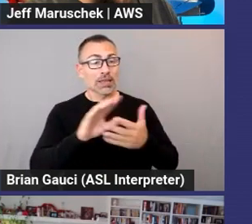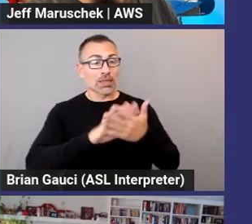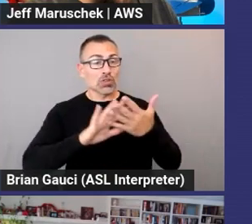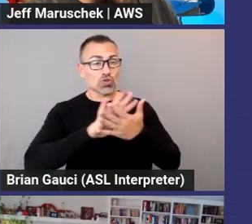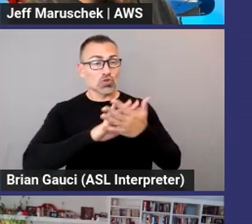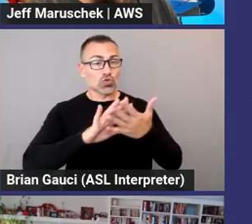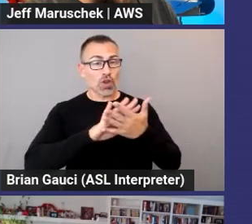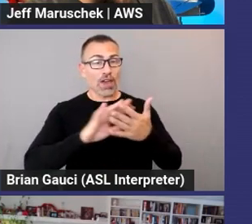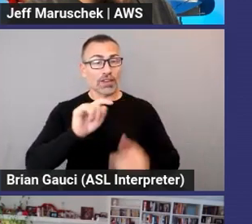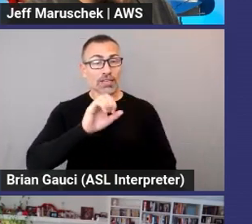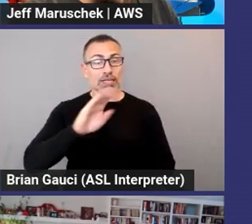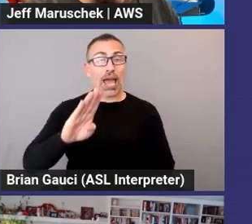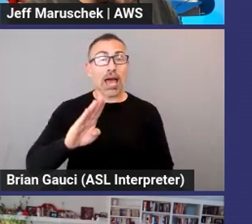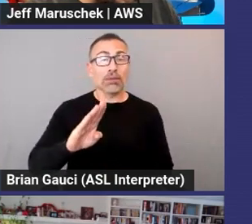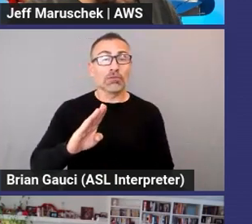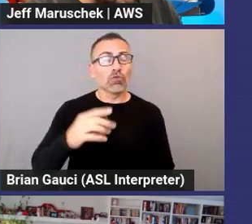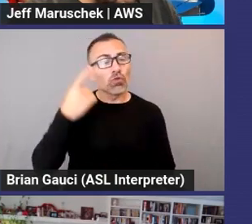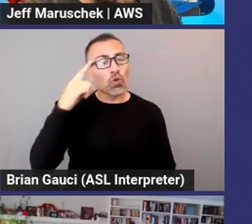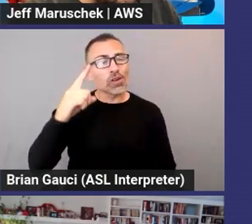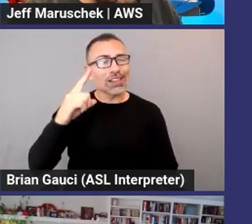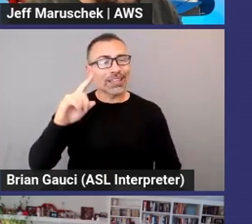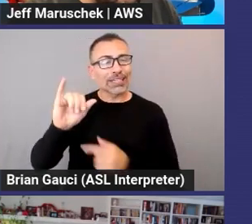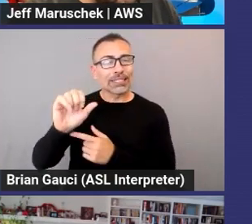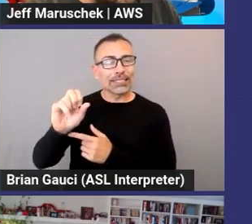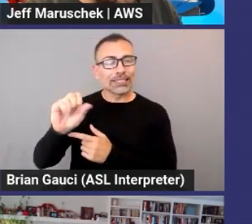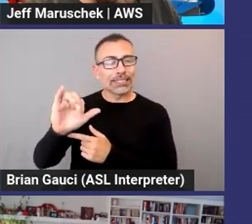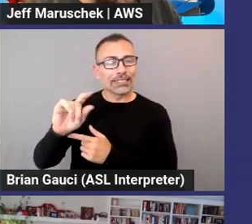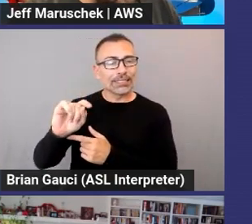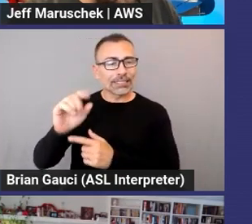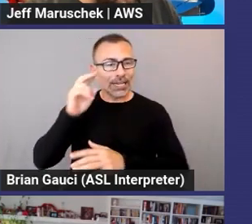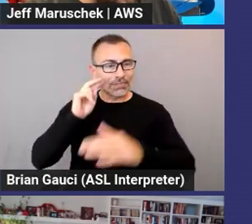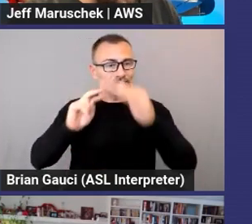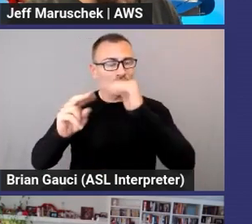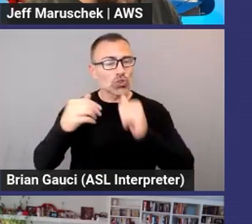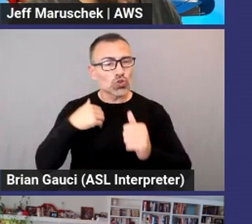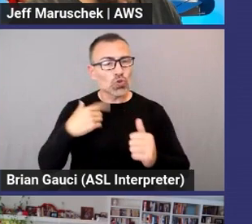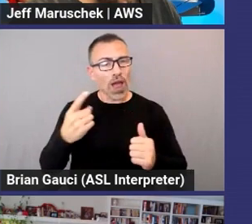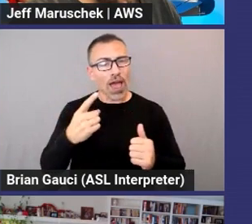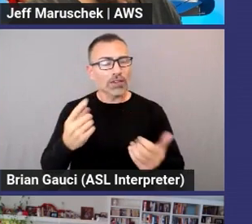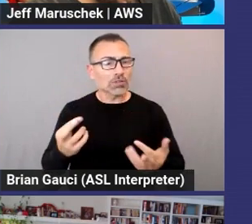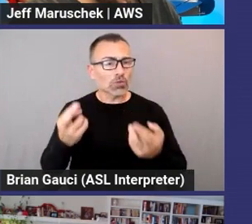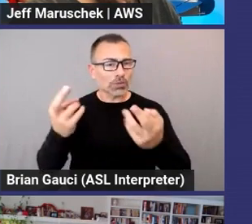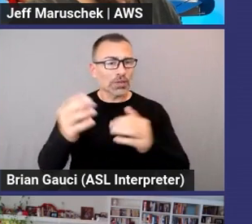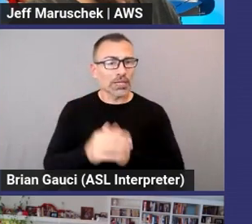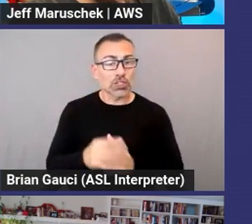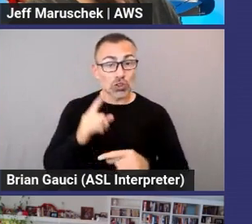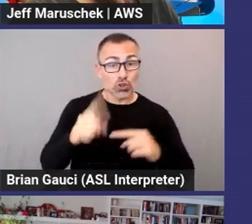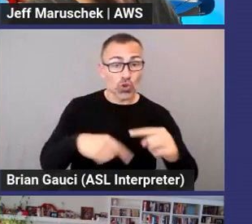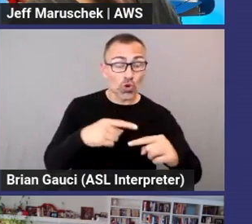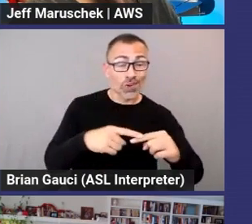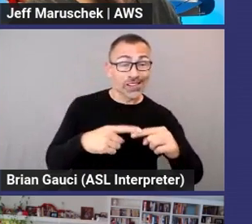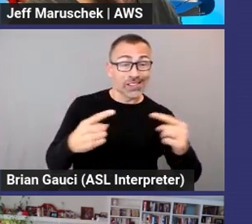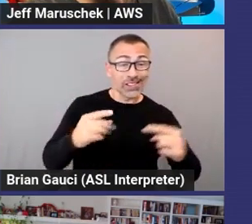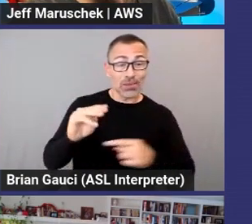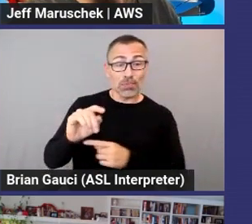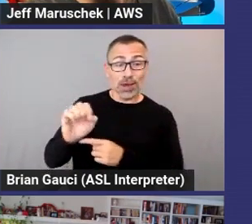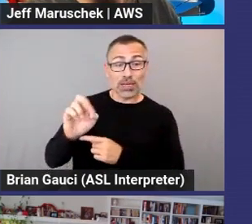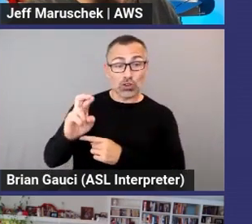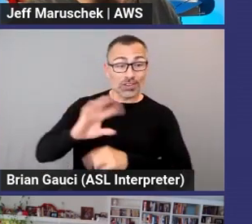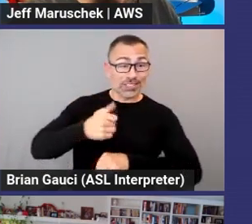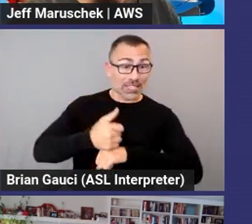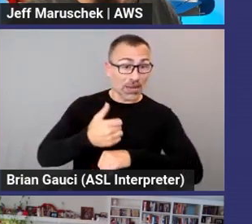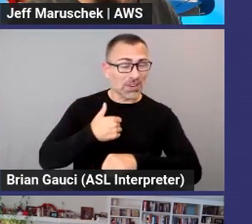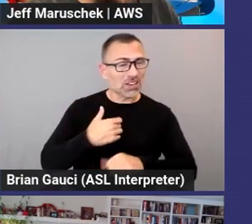have recommendations. So once the monitor is set up, it just takes about 10 minutes or so for measurements to be ready for you. And you can come